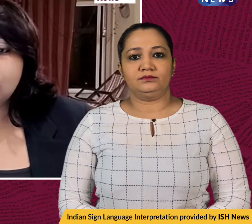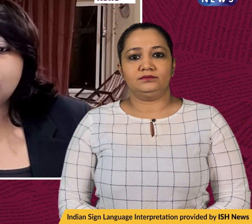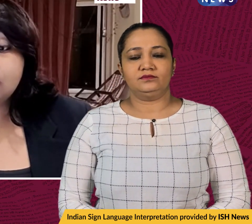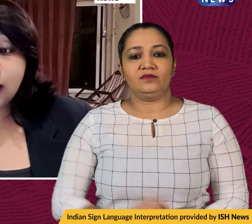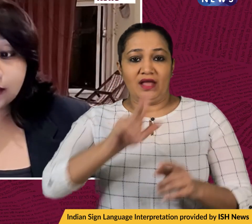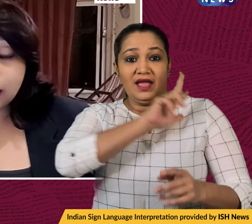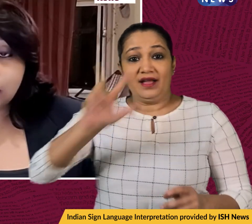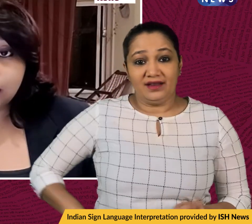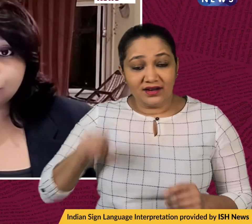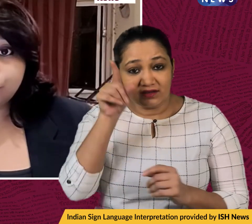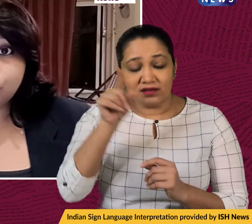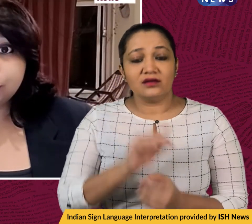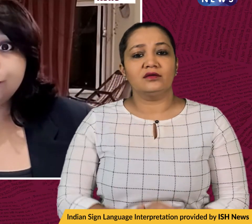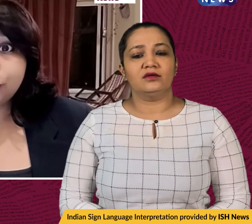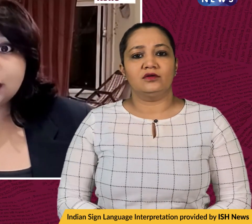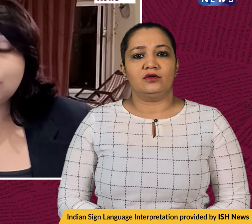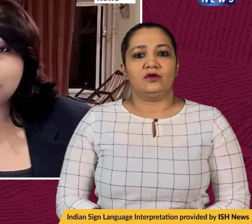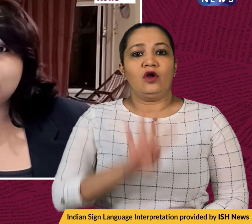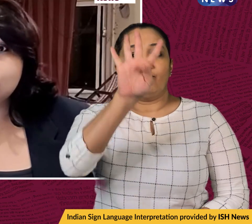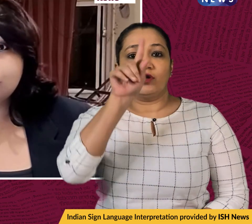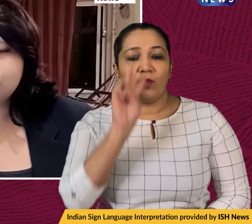today. Karnataka has reported